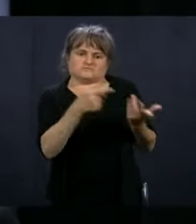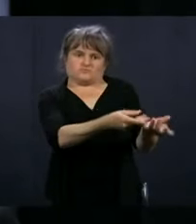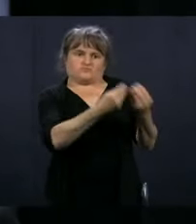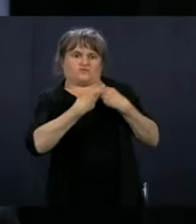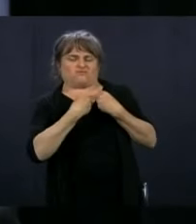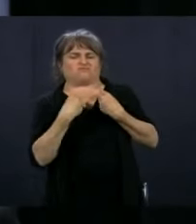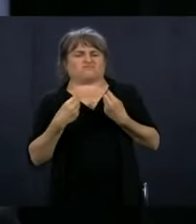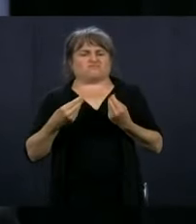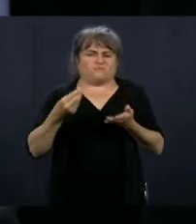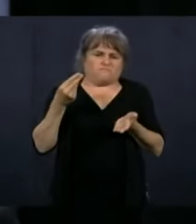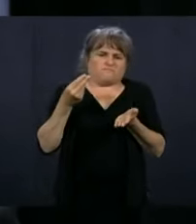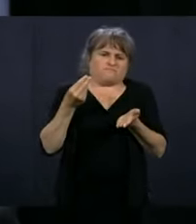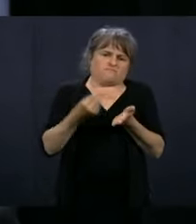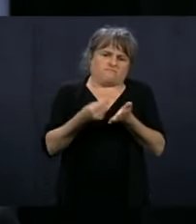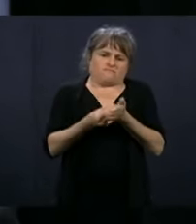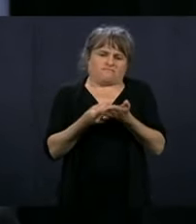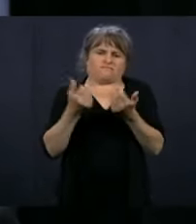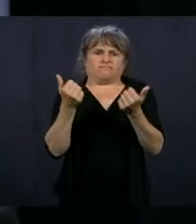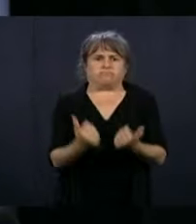necessary.